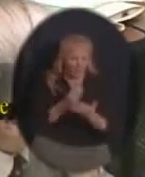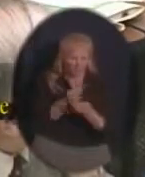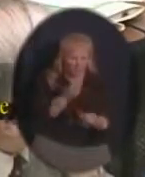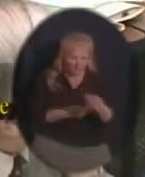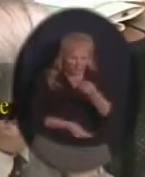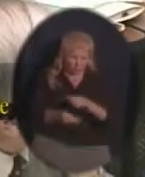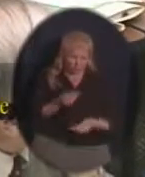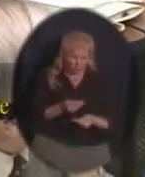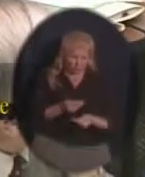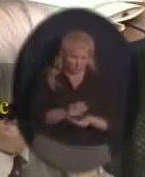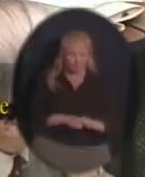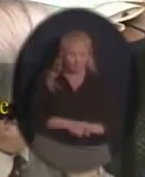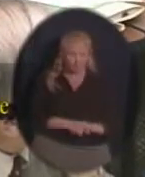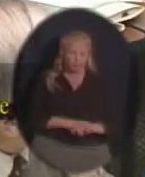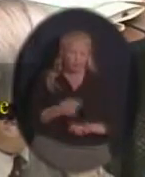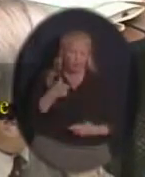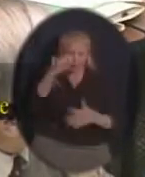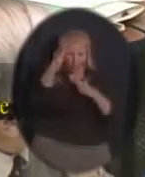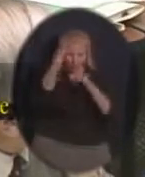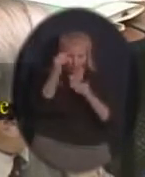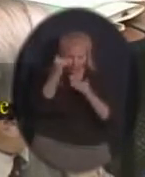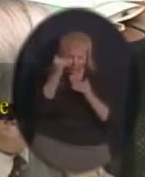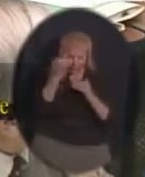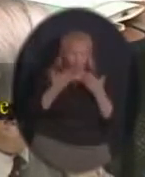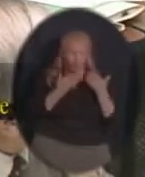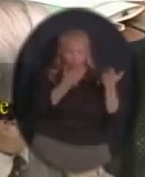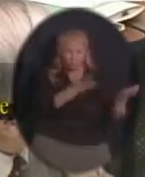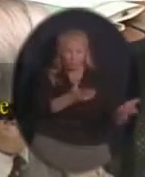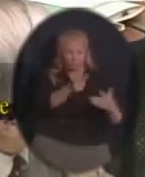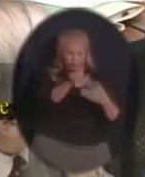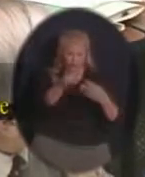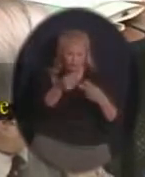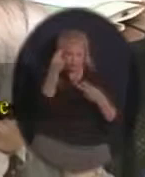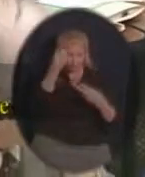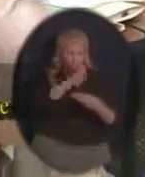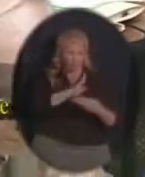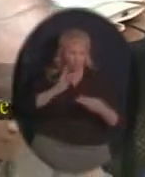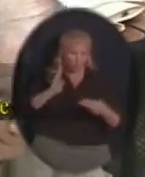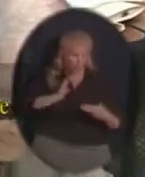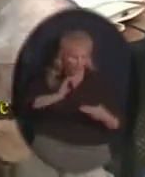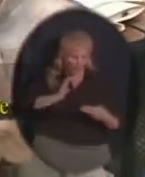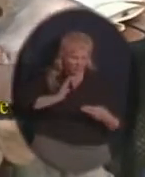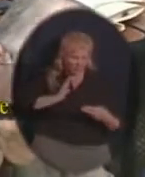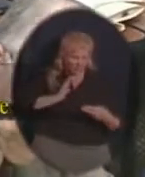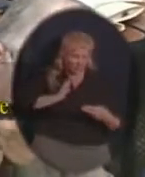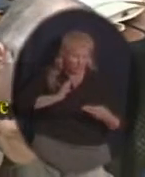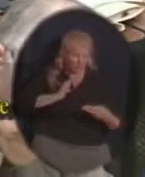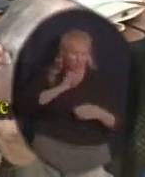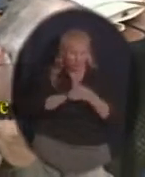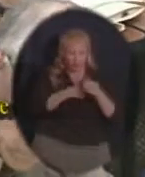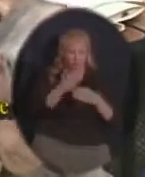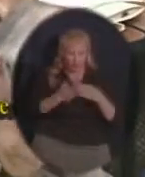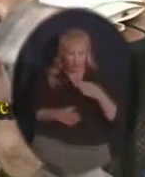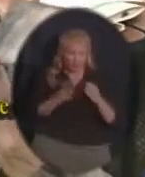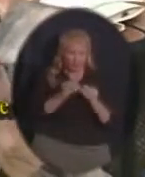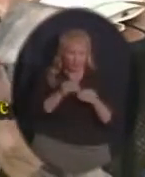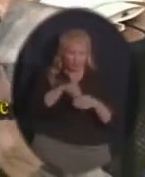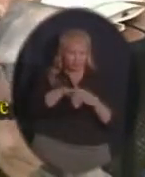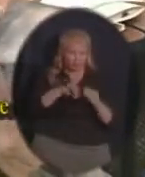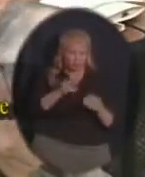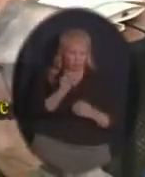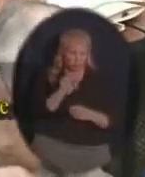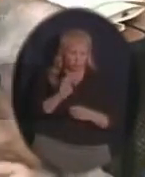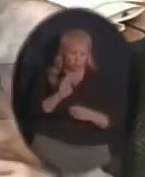to be hopefully laying out some options for the board at the year-end meeting in June. Now, whether or not you want to have a lot of discussion on